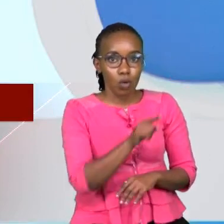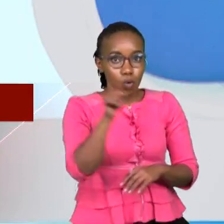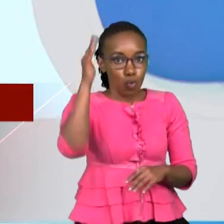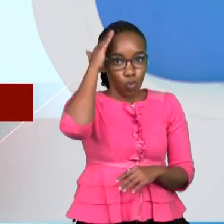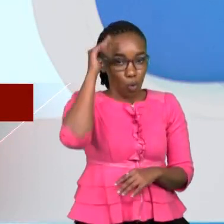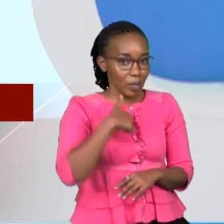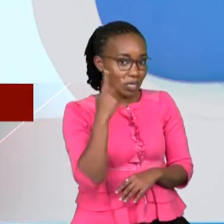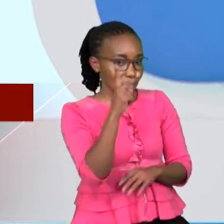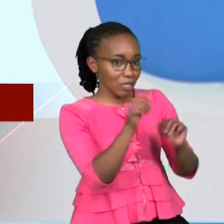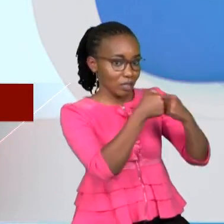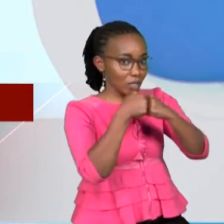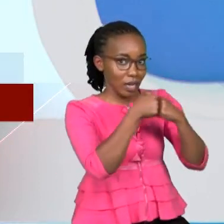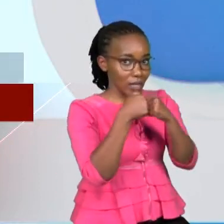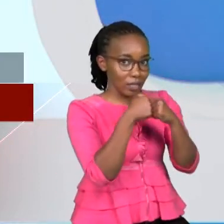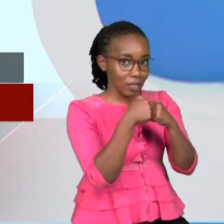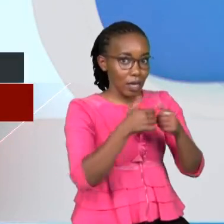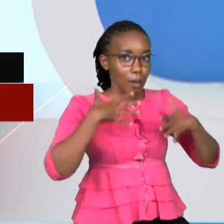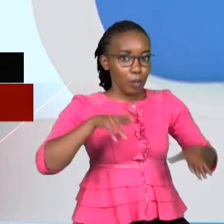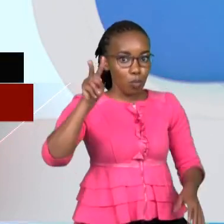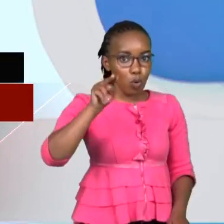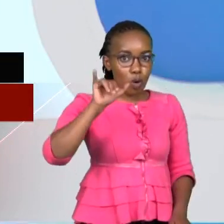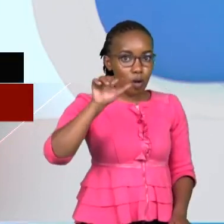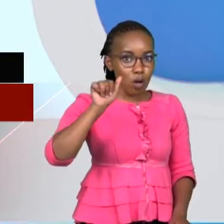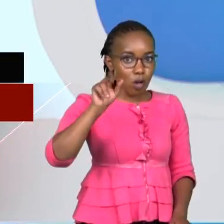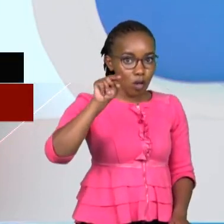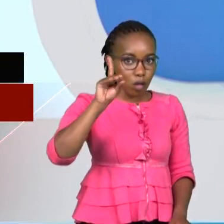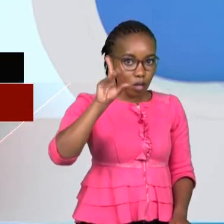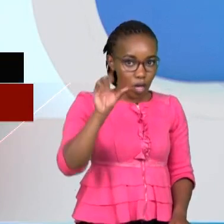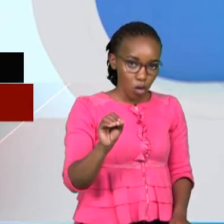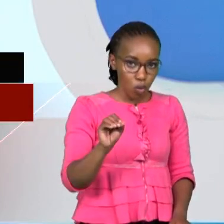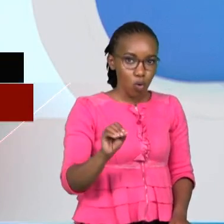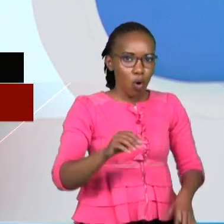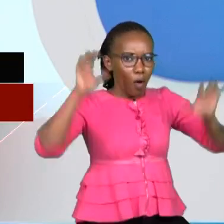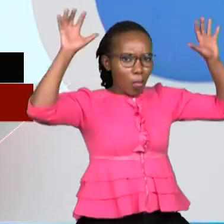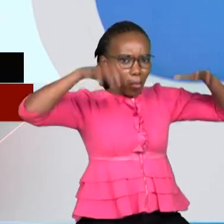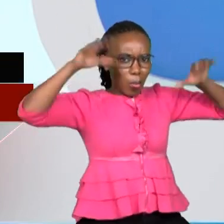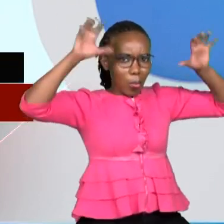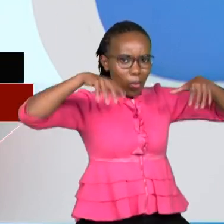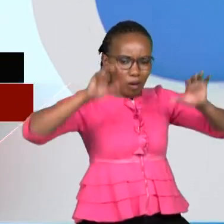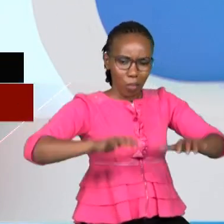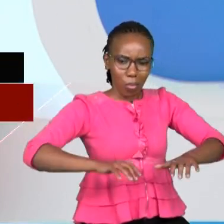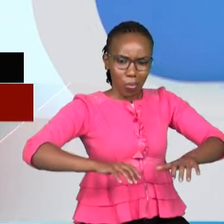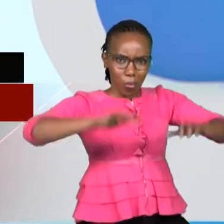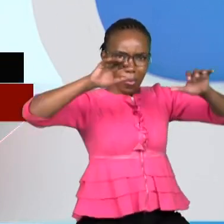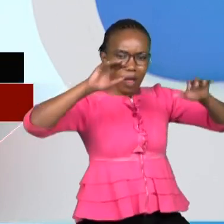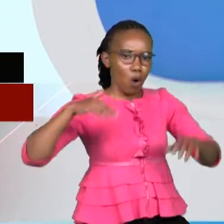I've seen the challenges we have had as the people of Nyando. The perennial flooding, common year in,